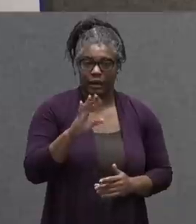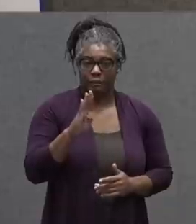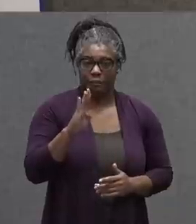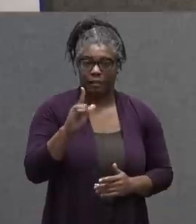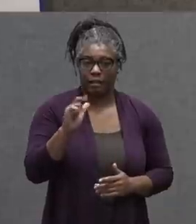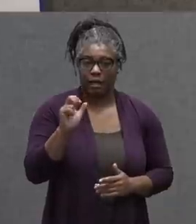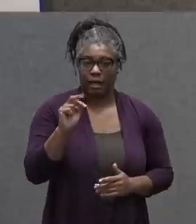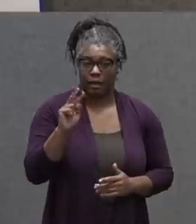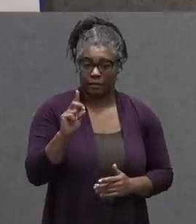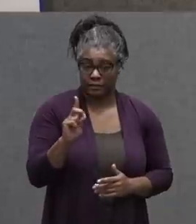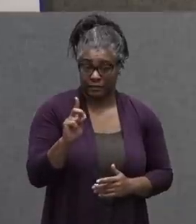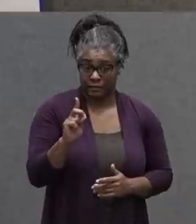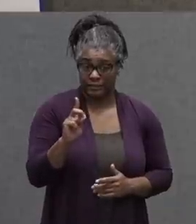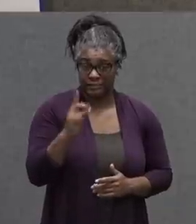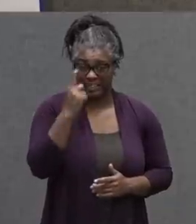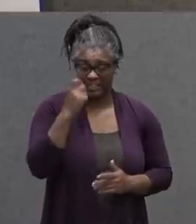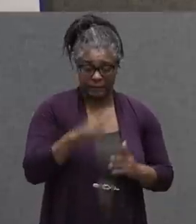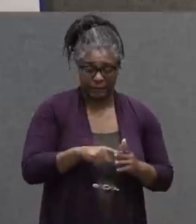back.